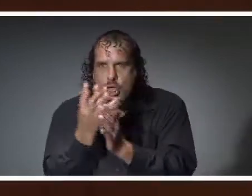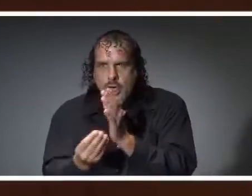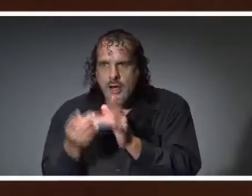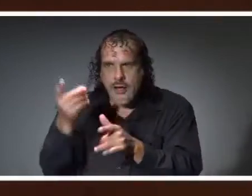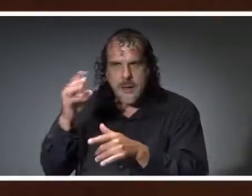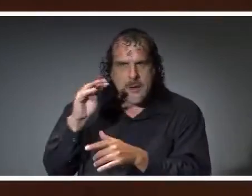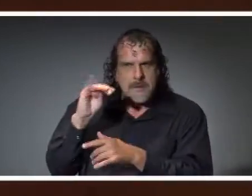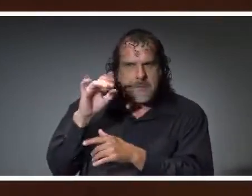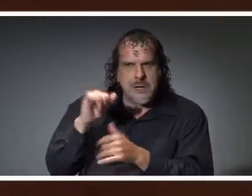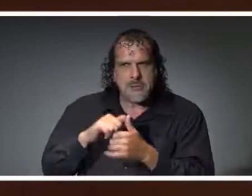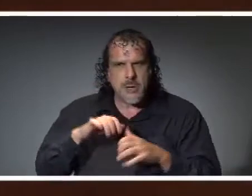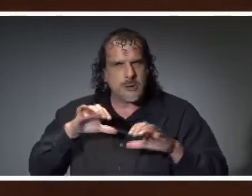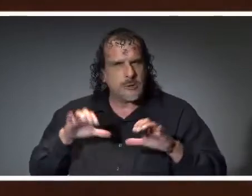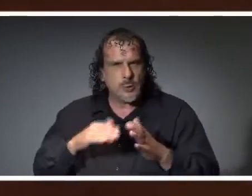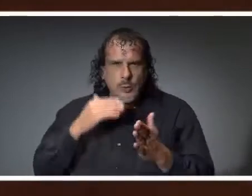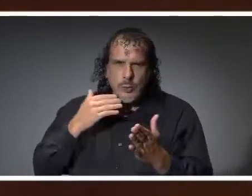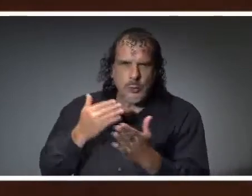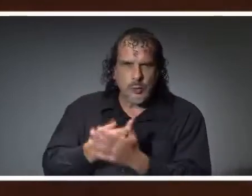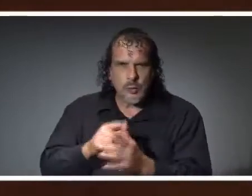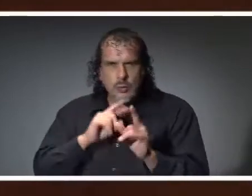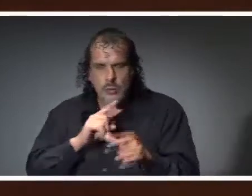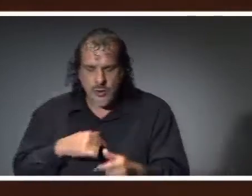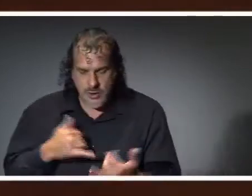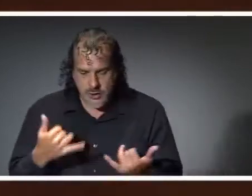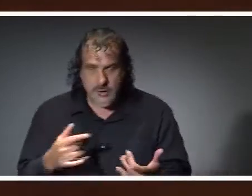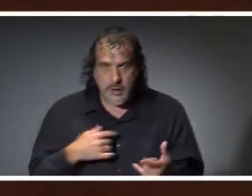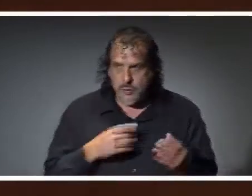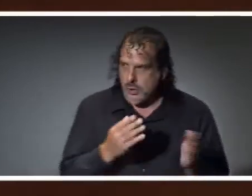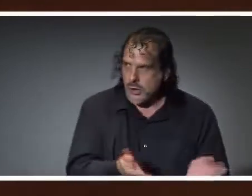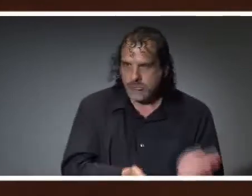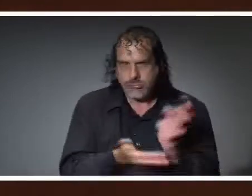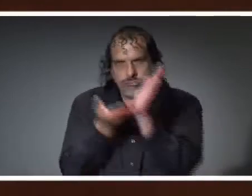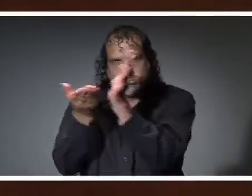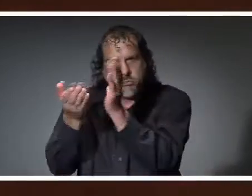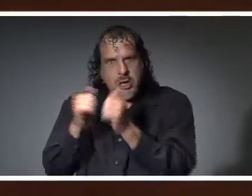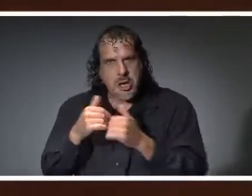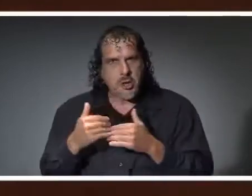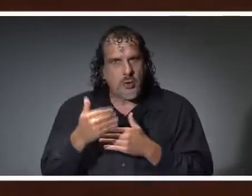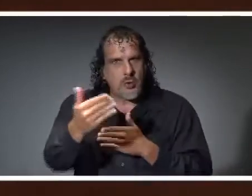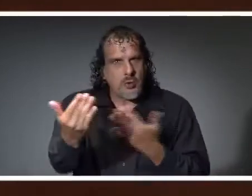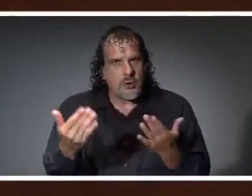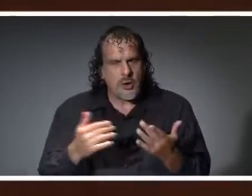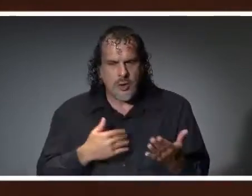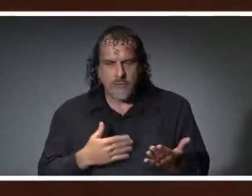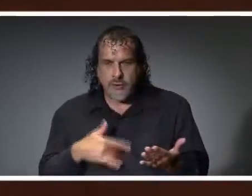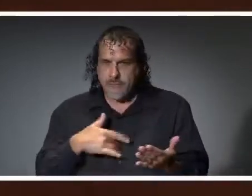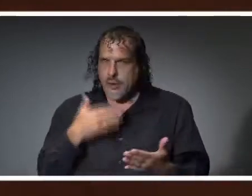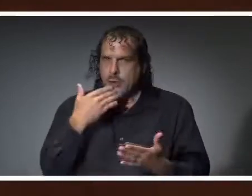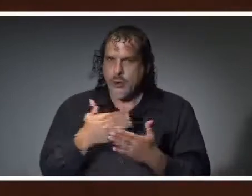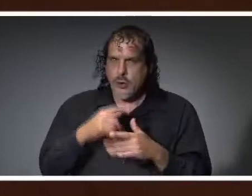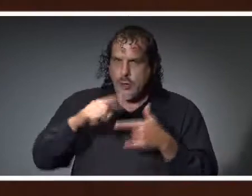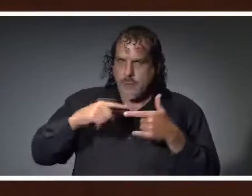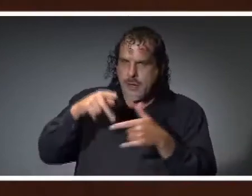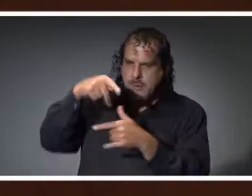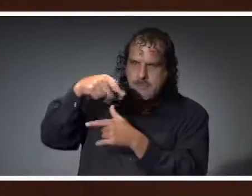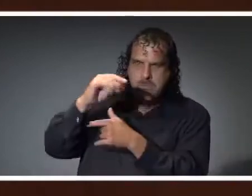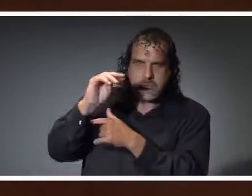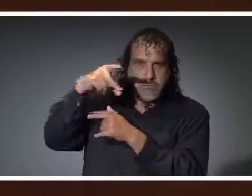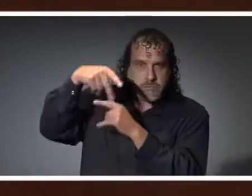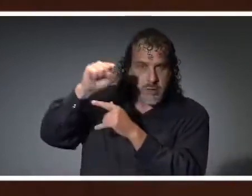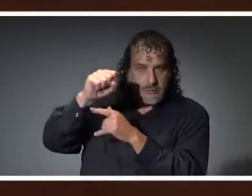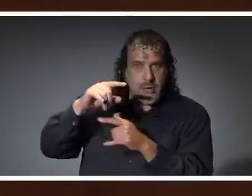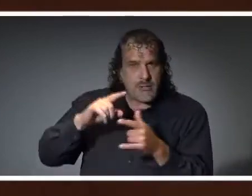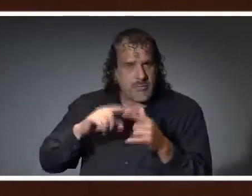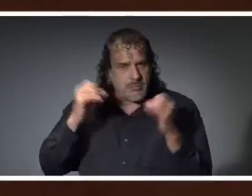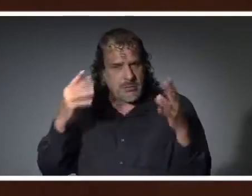done so well that we can present this and go forward. So we feel really good about the pumps, but a lot of it will have to do with this